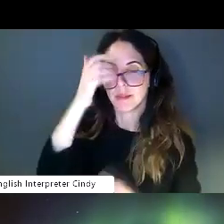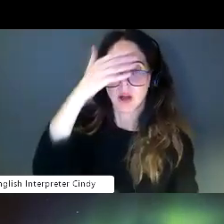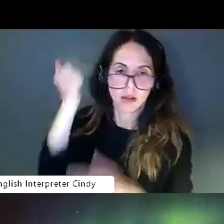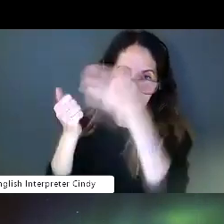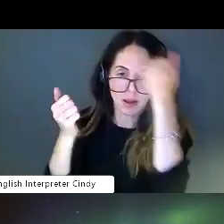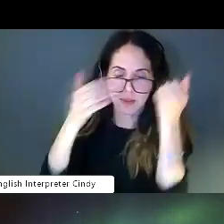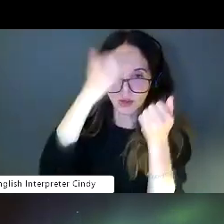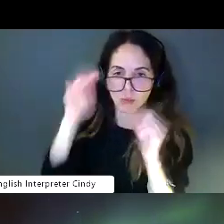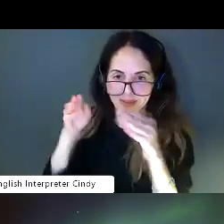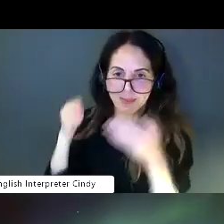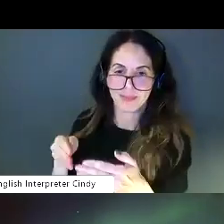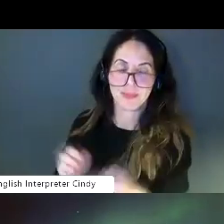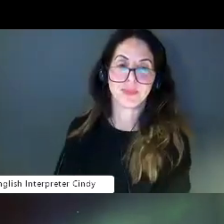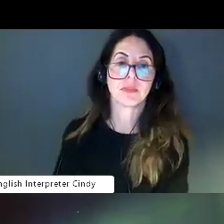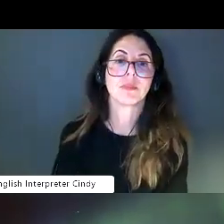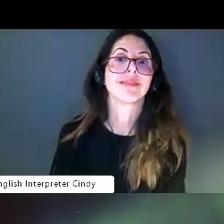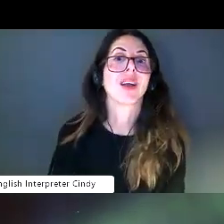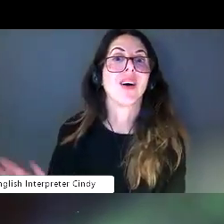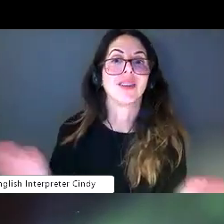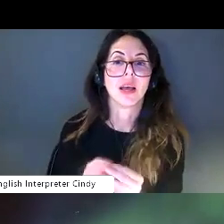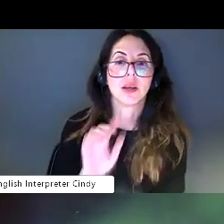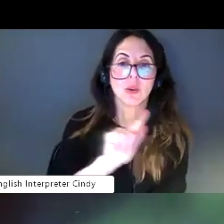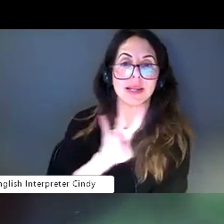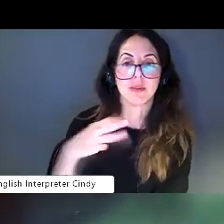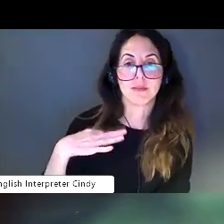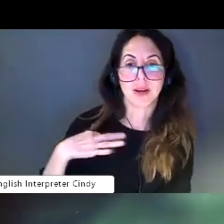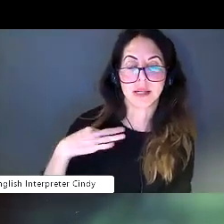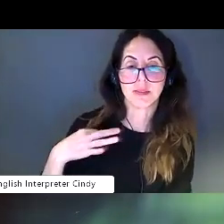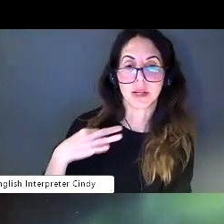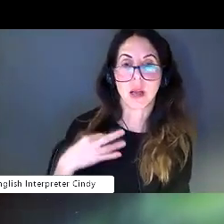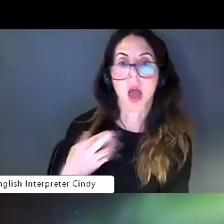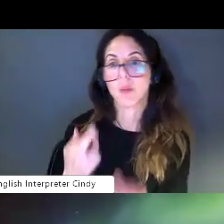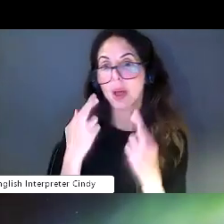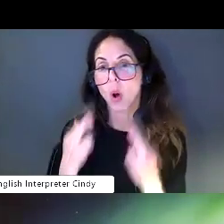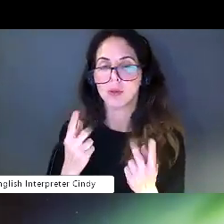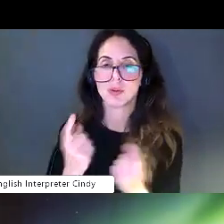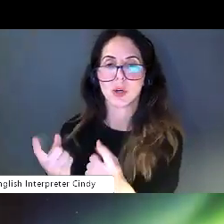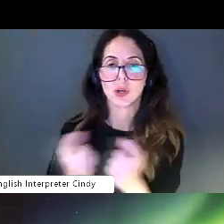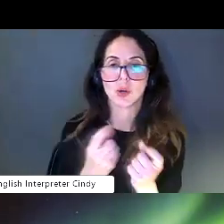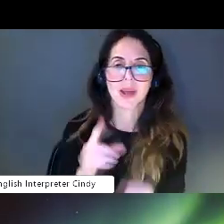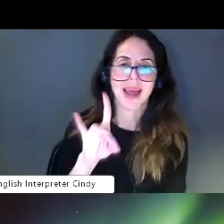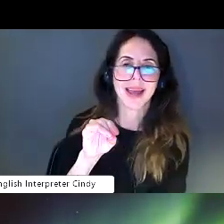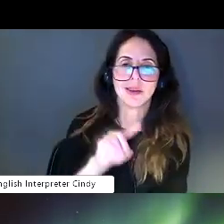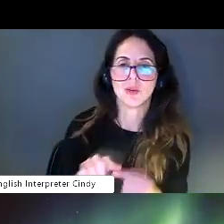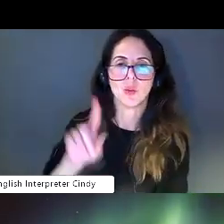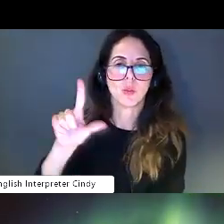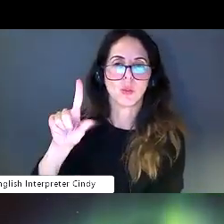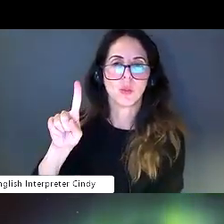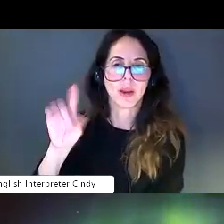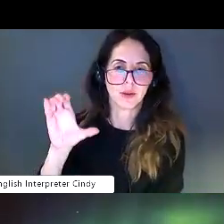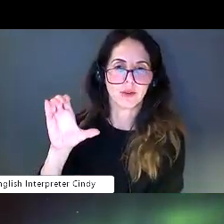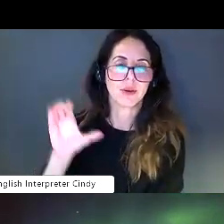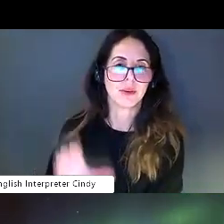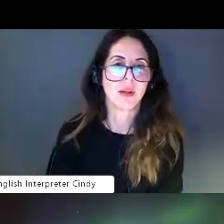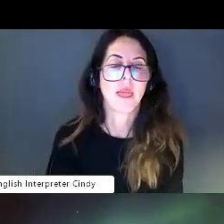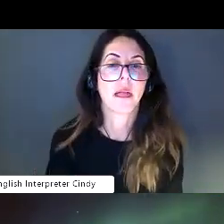And again, there's been 27 participants, and we ultimately hope to recruit between 80 and 100. So in terms of some of